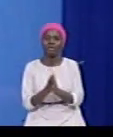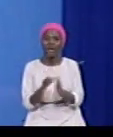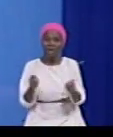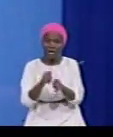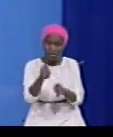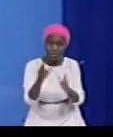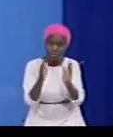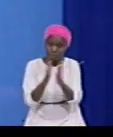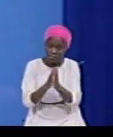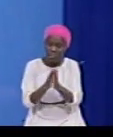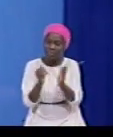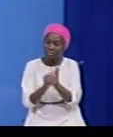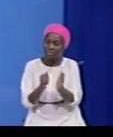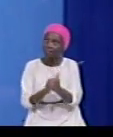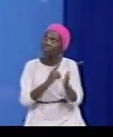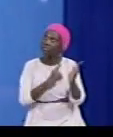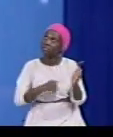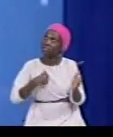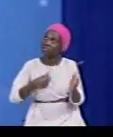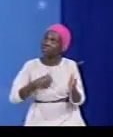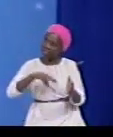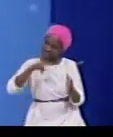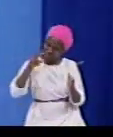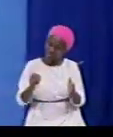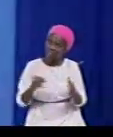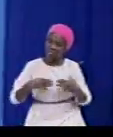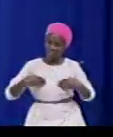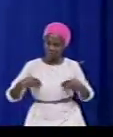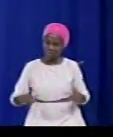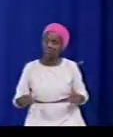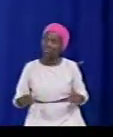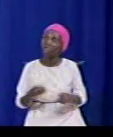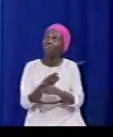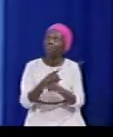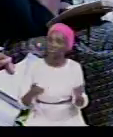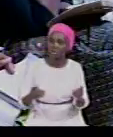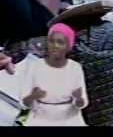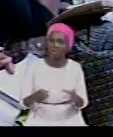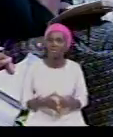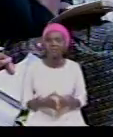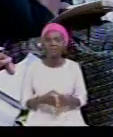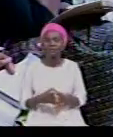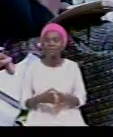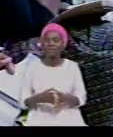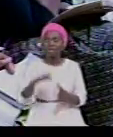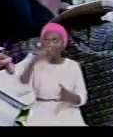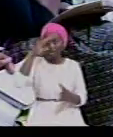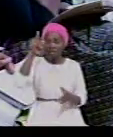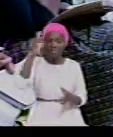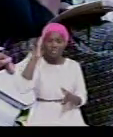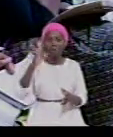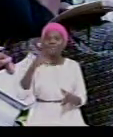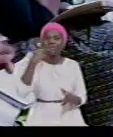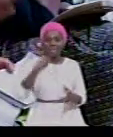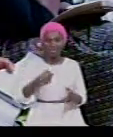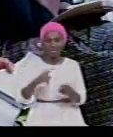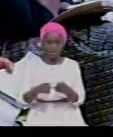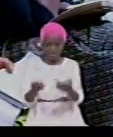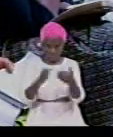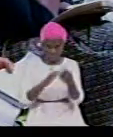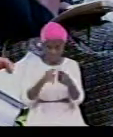I need your healing, I need your deliverance," he'll tell me to come back to you and tell you your prayers have been